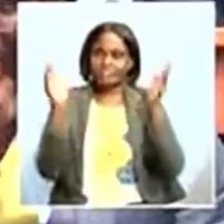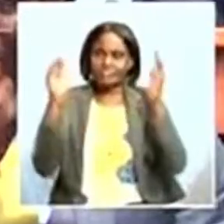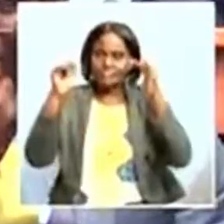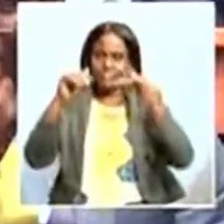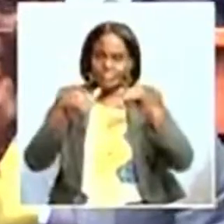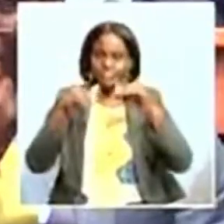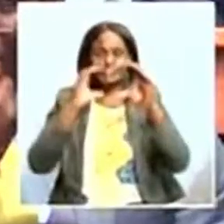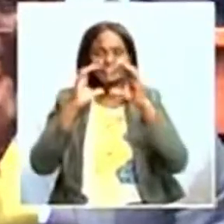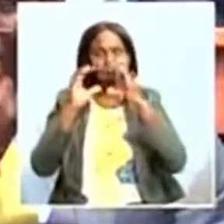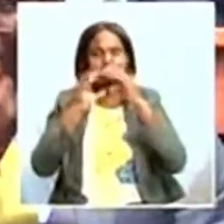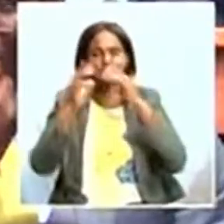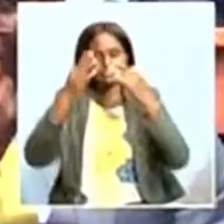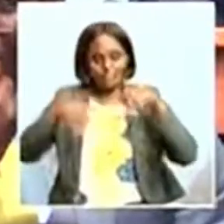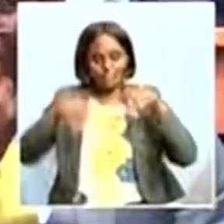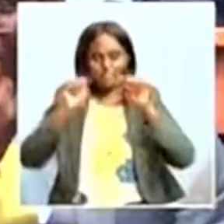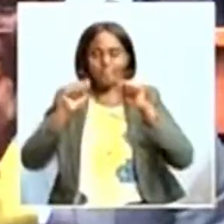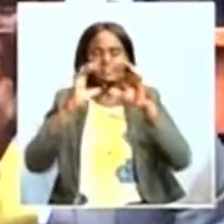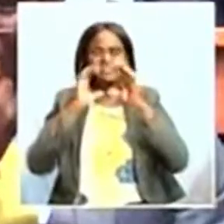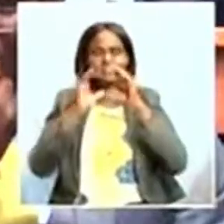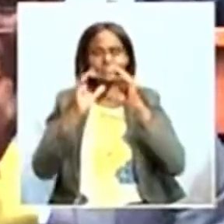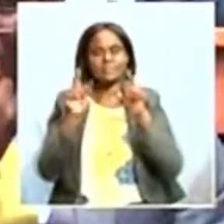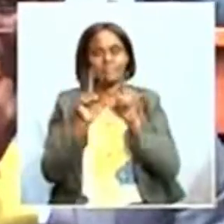off communication.